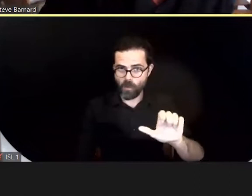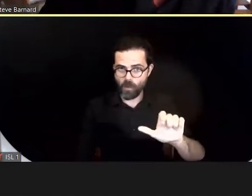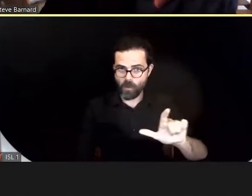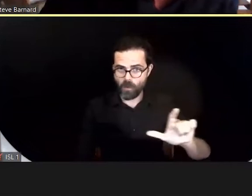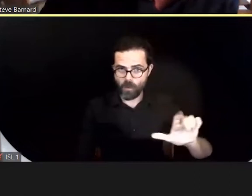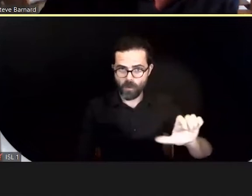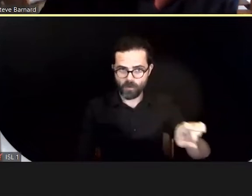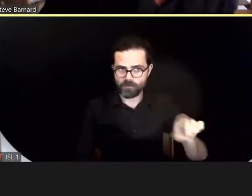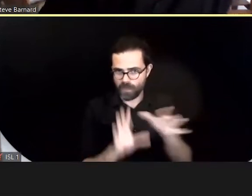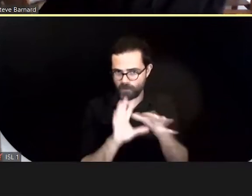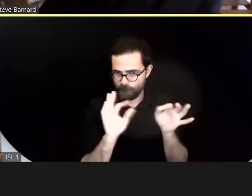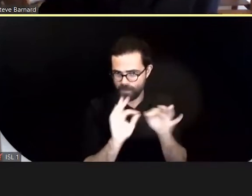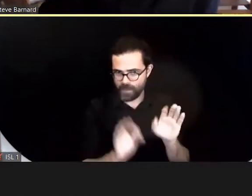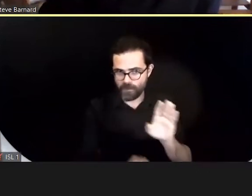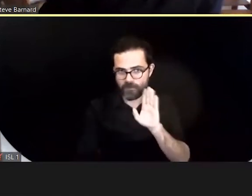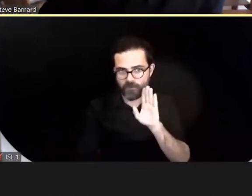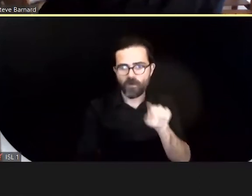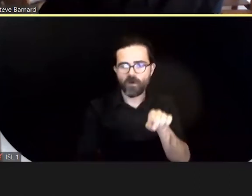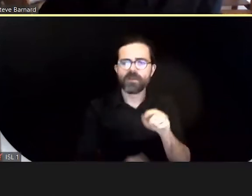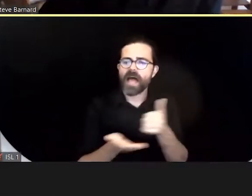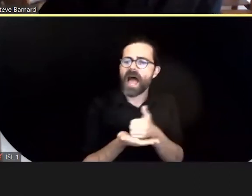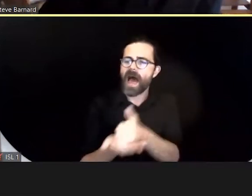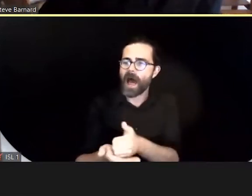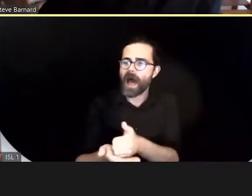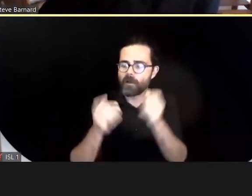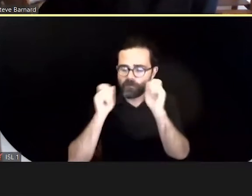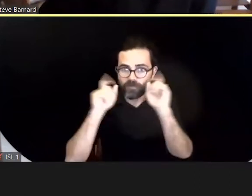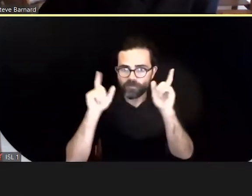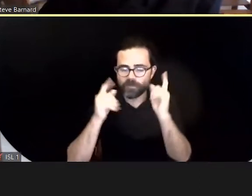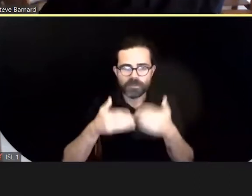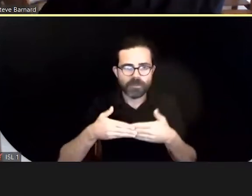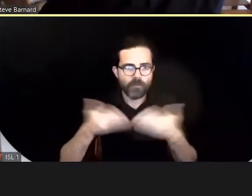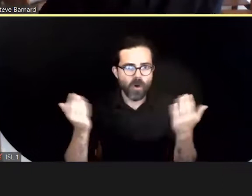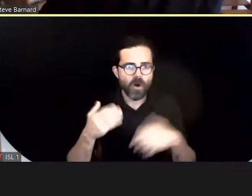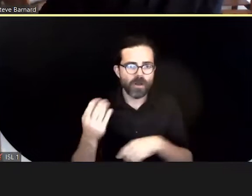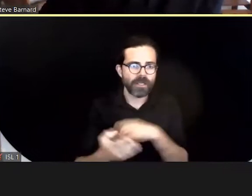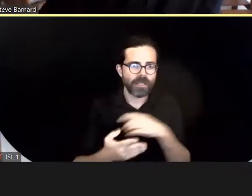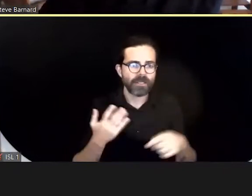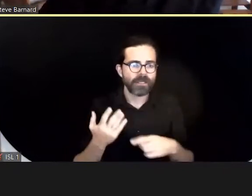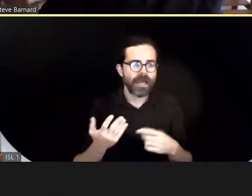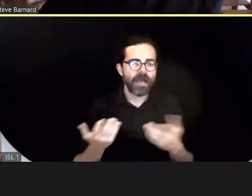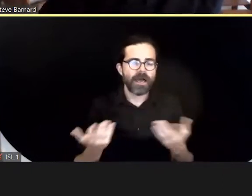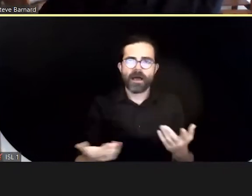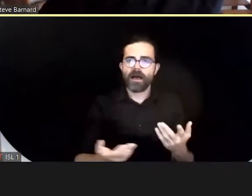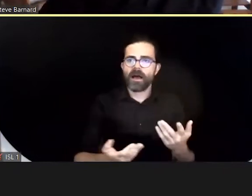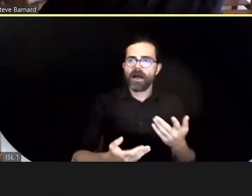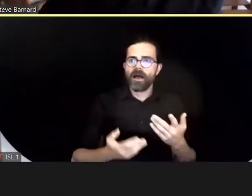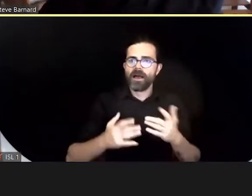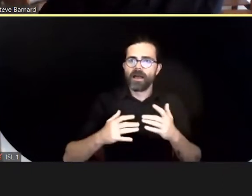warnings? Does it help them enter the world of leisure and arts? Does it make them more